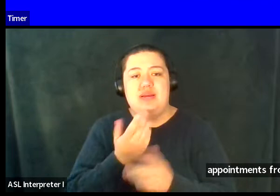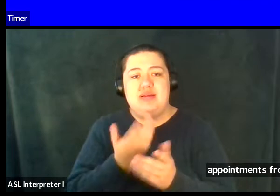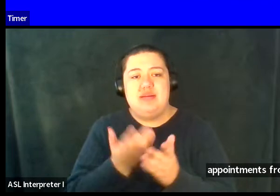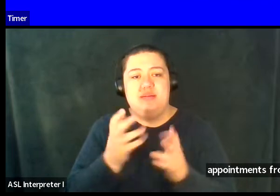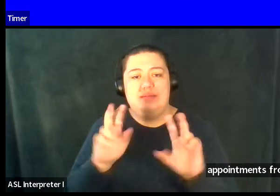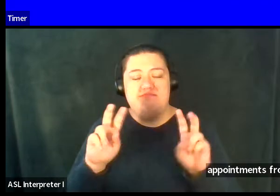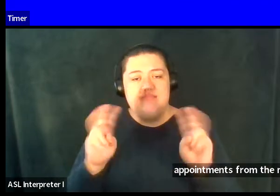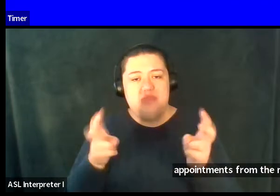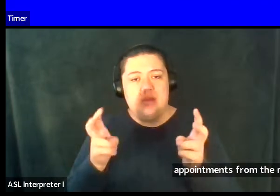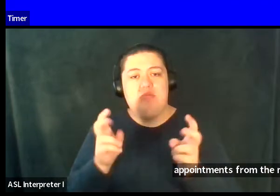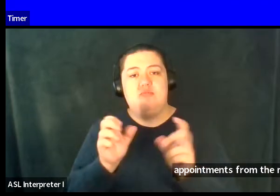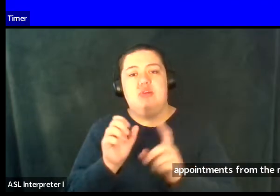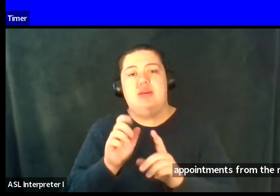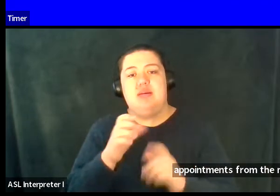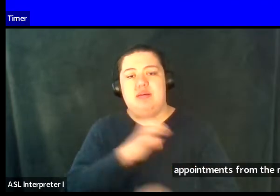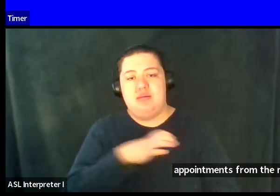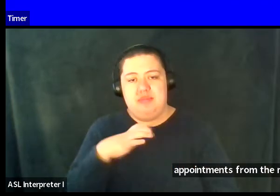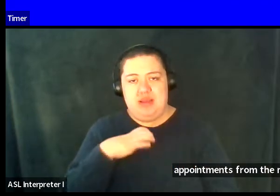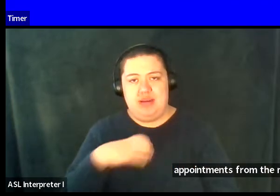committee.